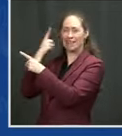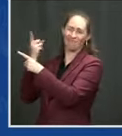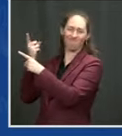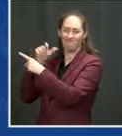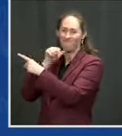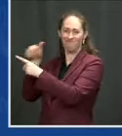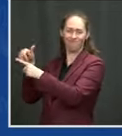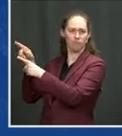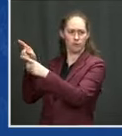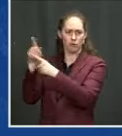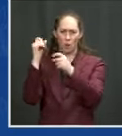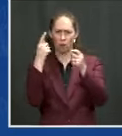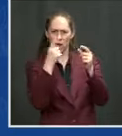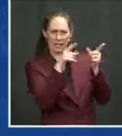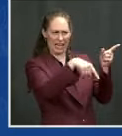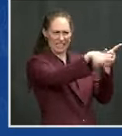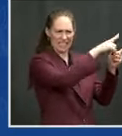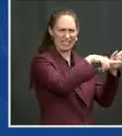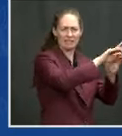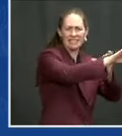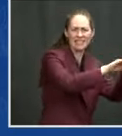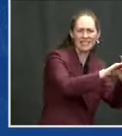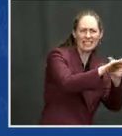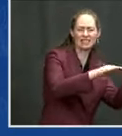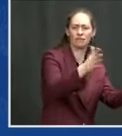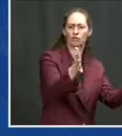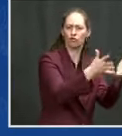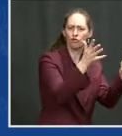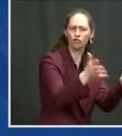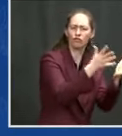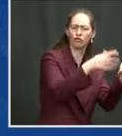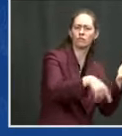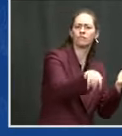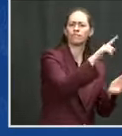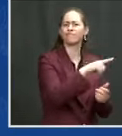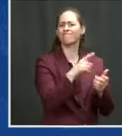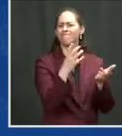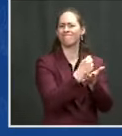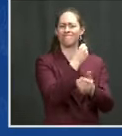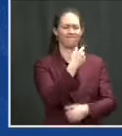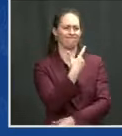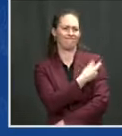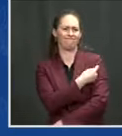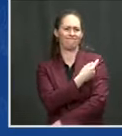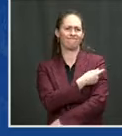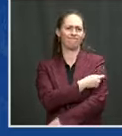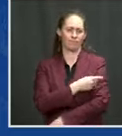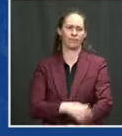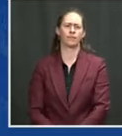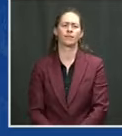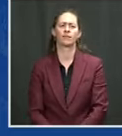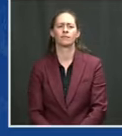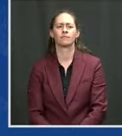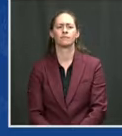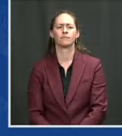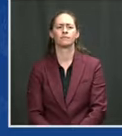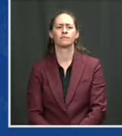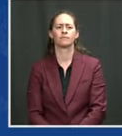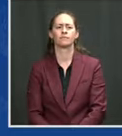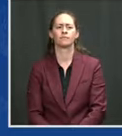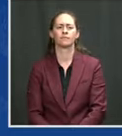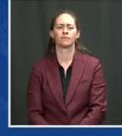empower them and give them a platform to encourage vaccinations, which which leads to the third. And the other governors have talked about this, so I